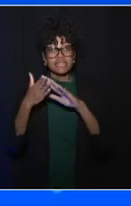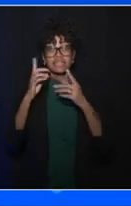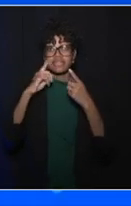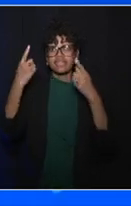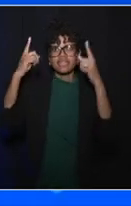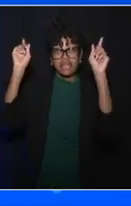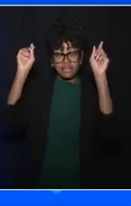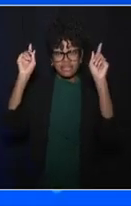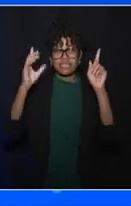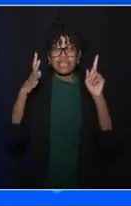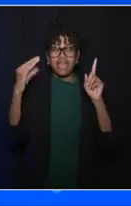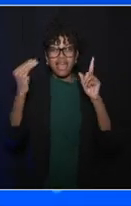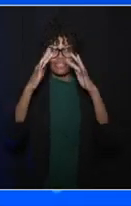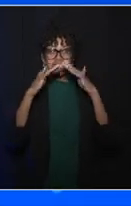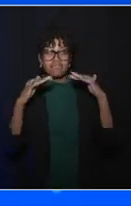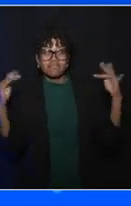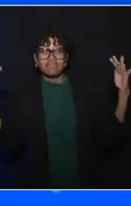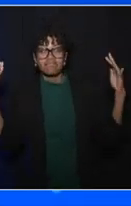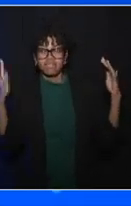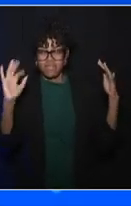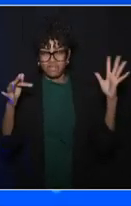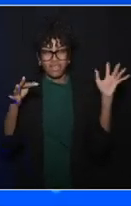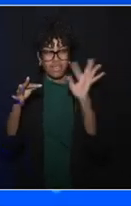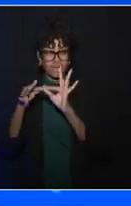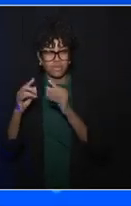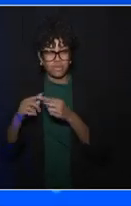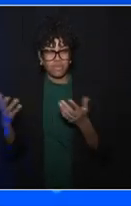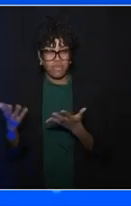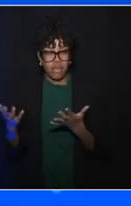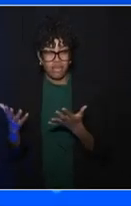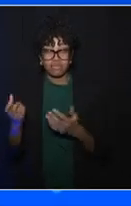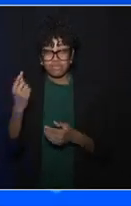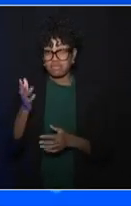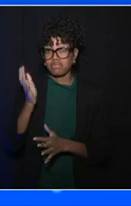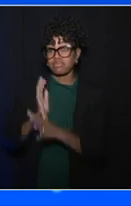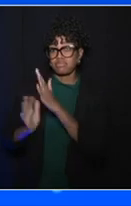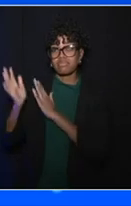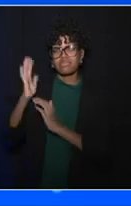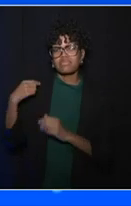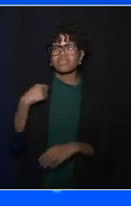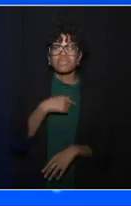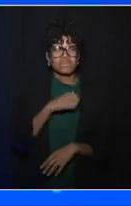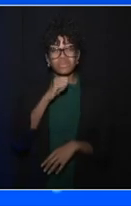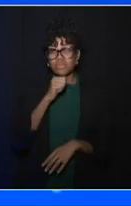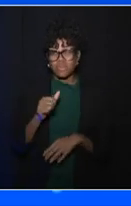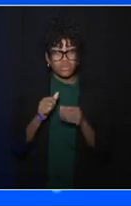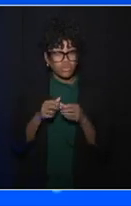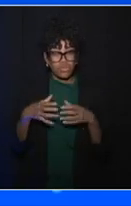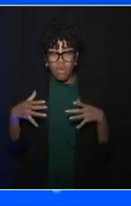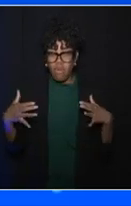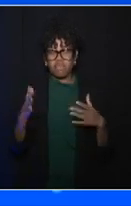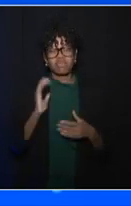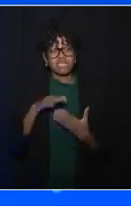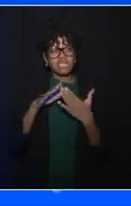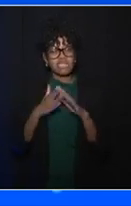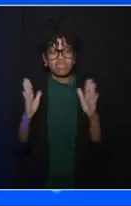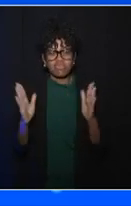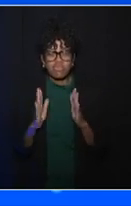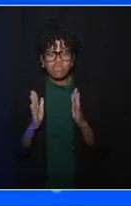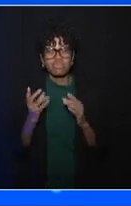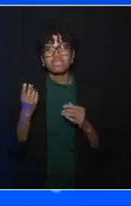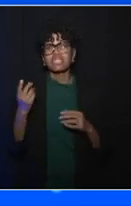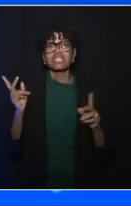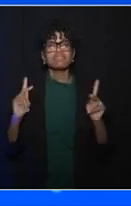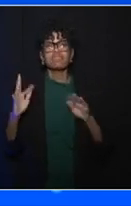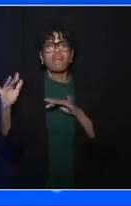directly tied. There was a time when we weren't growing, when people didn't want to live here, when people were fleeing our city or didn't